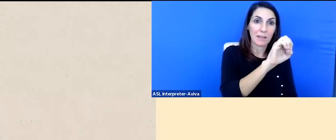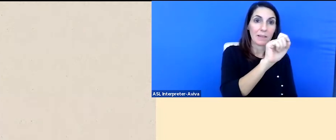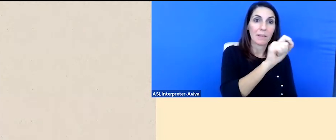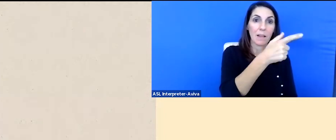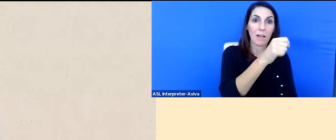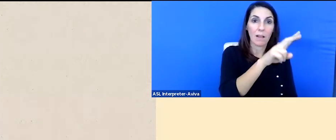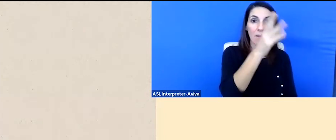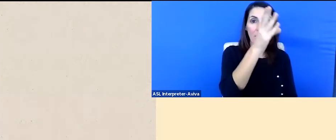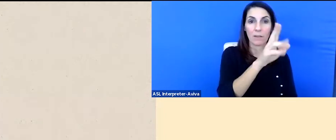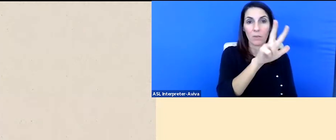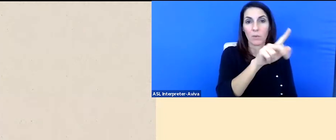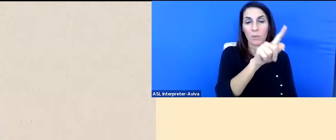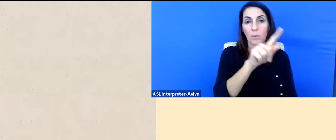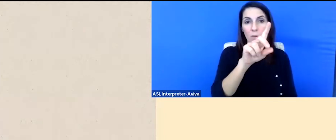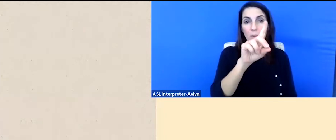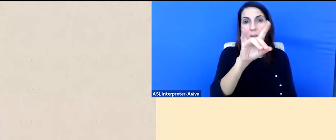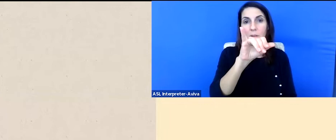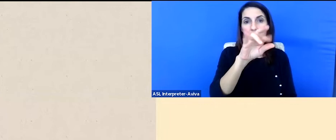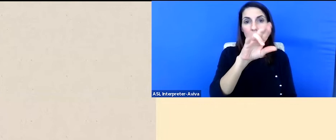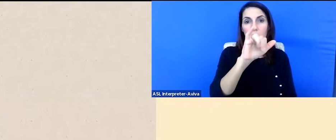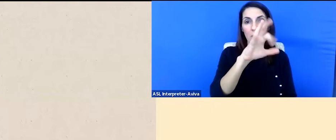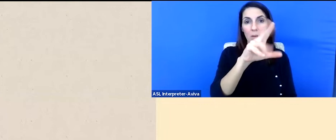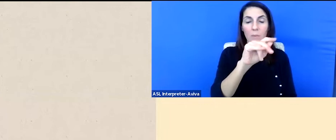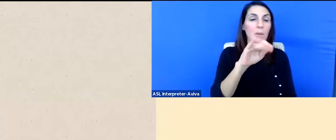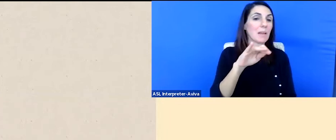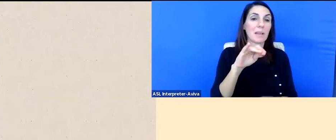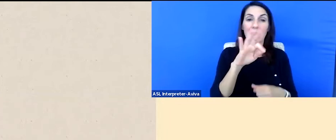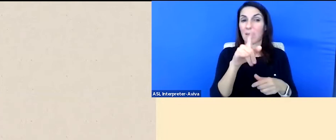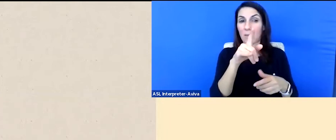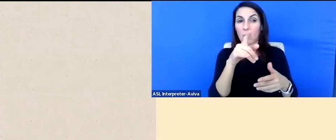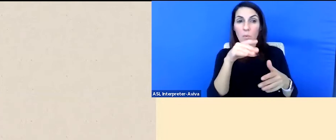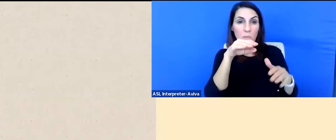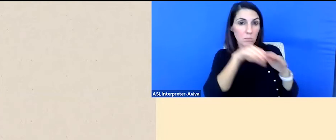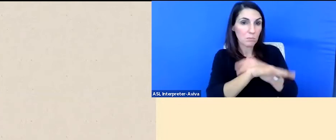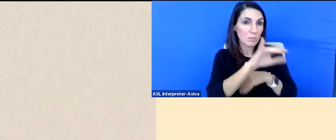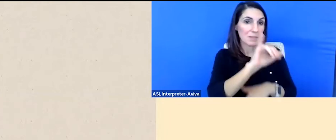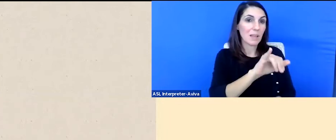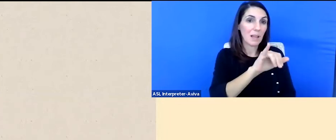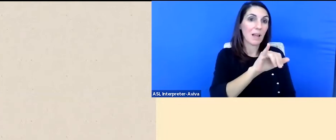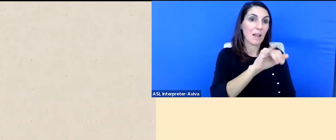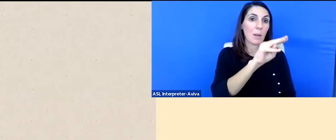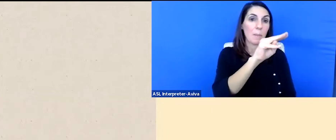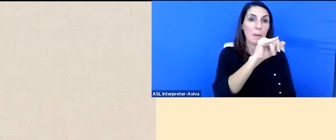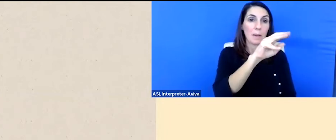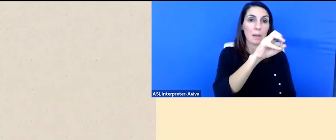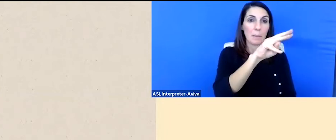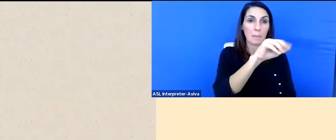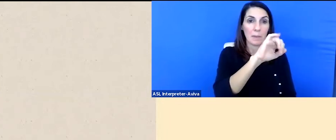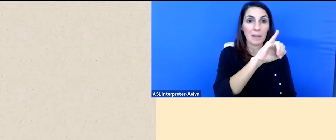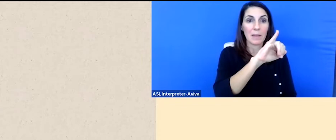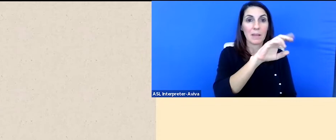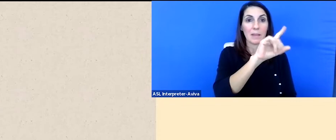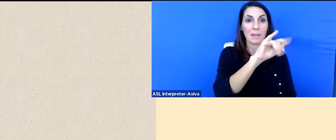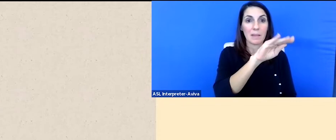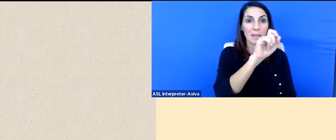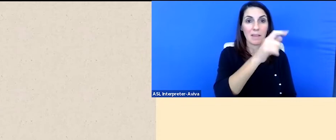miamidade.gov/311-direct. Even if you get to the miamidade.gov homepage, we're also on the homepage, our link